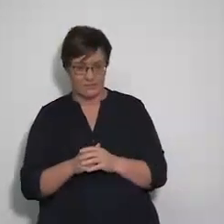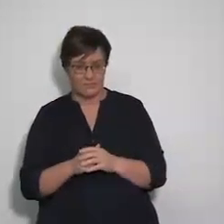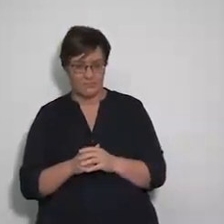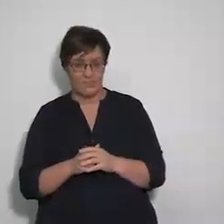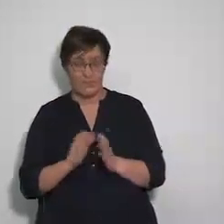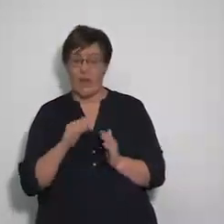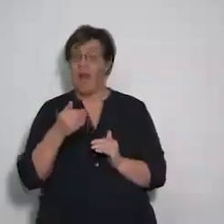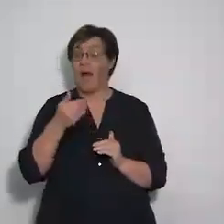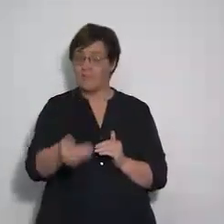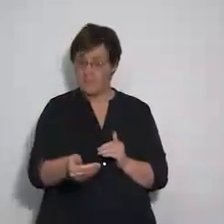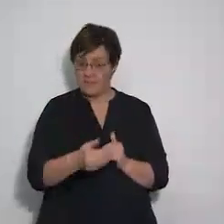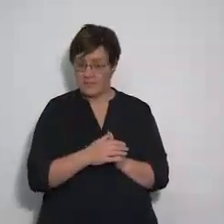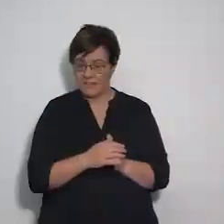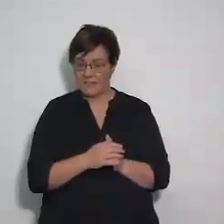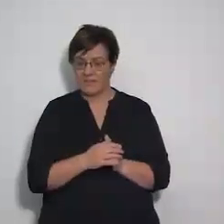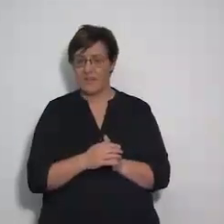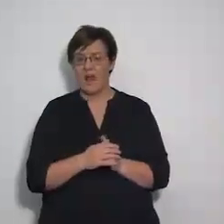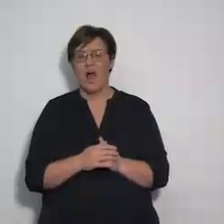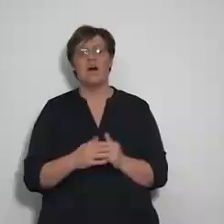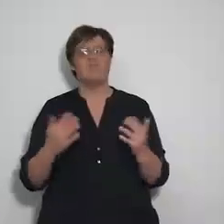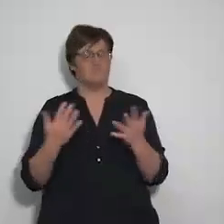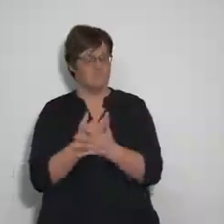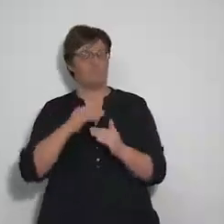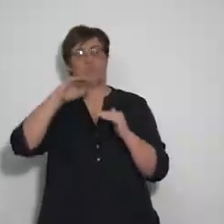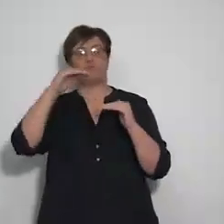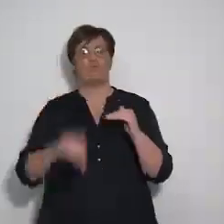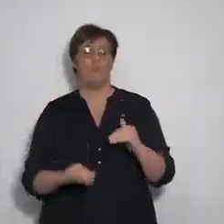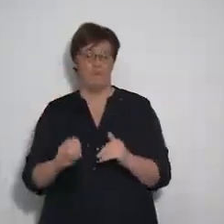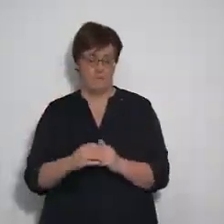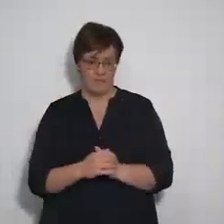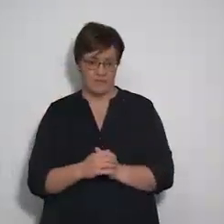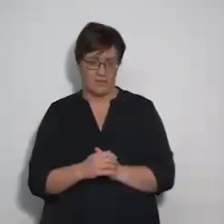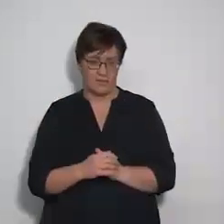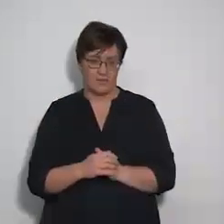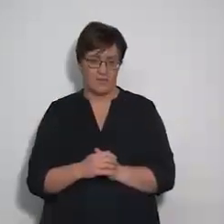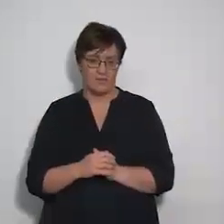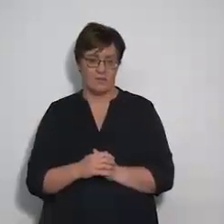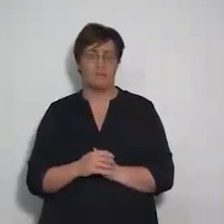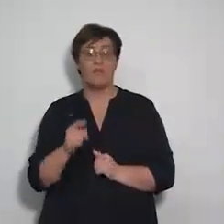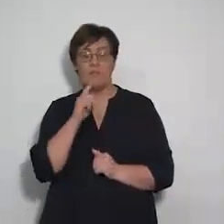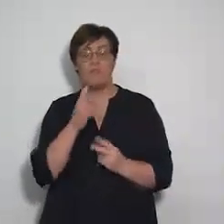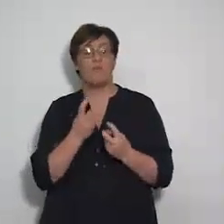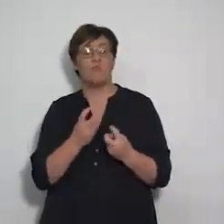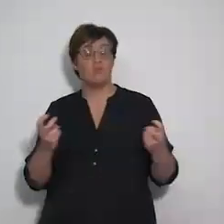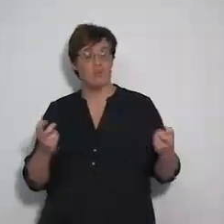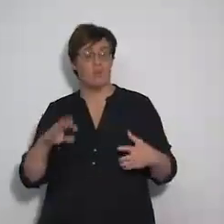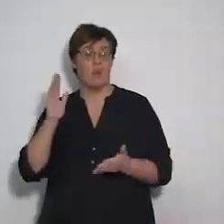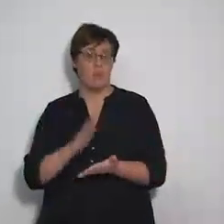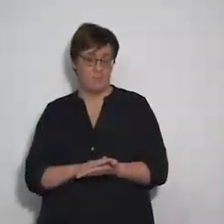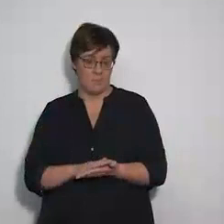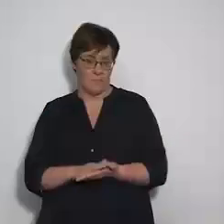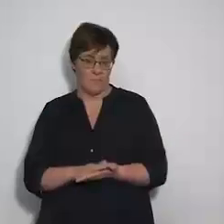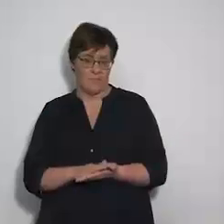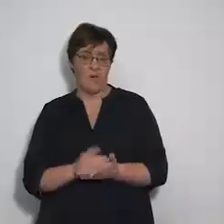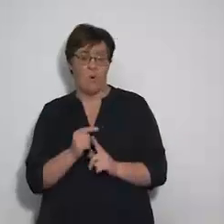size, but then there's going to be the sudden drop, and this is when resources